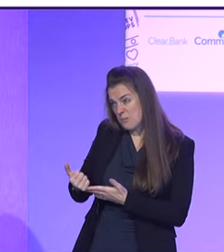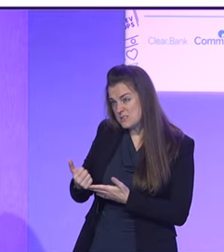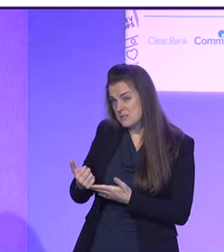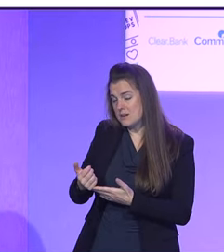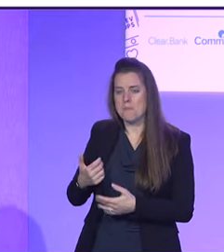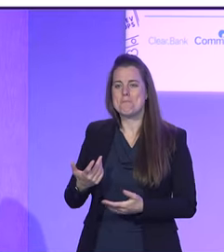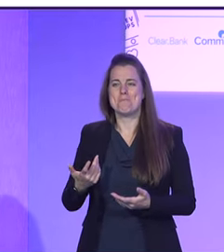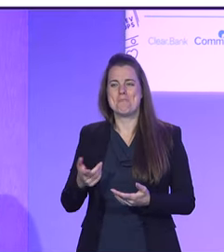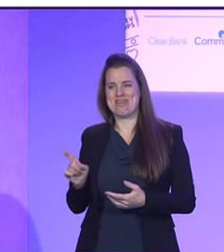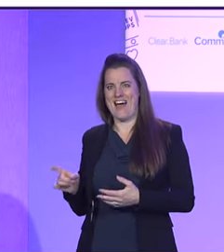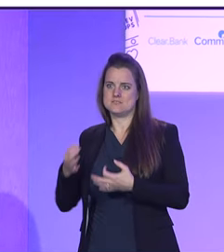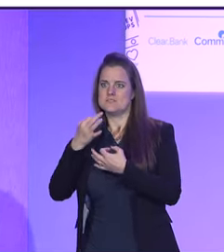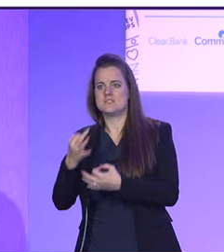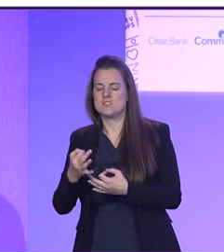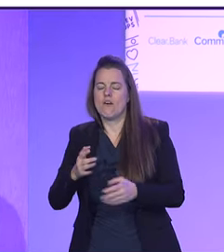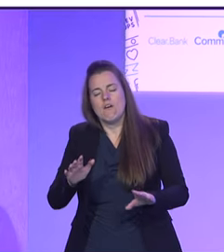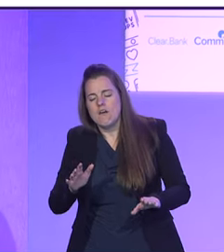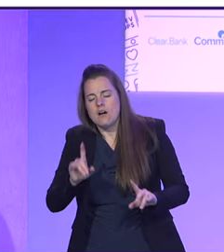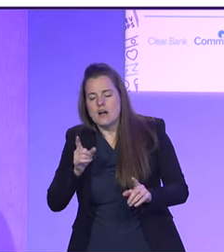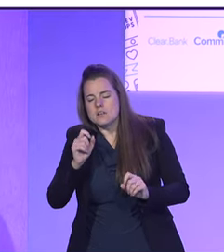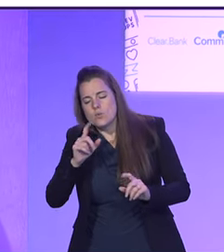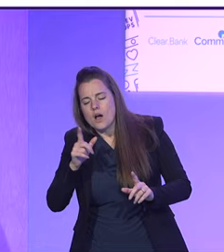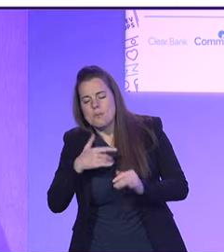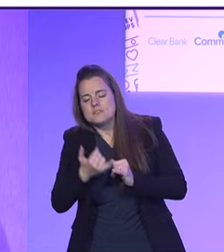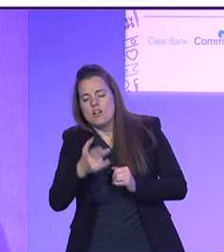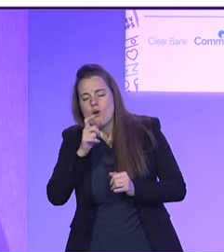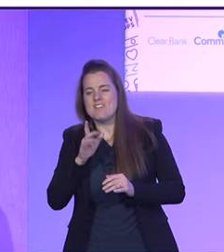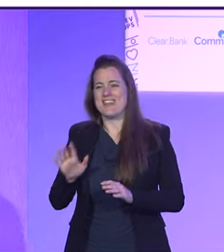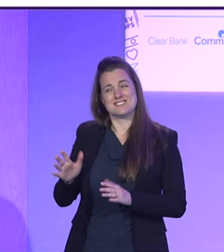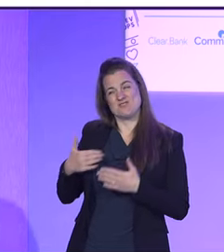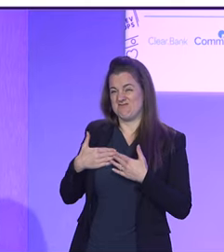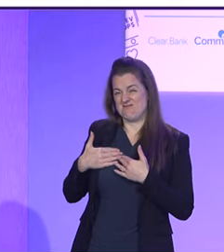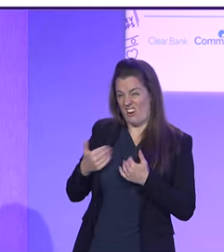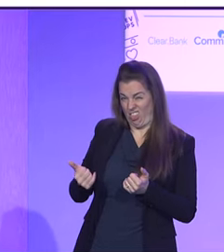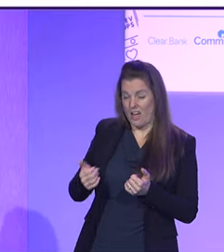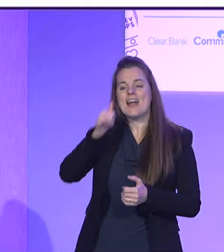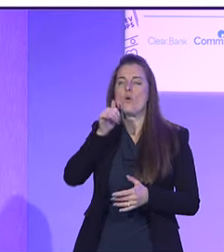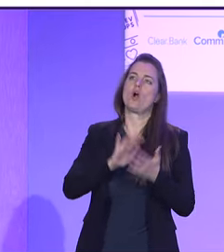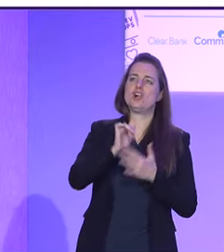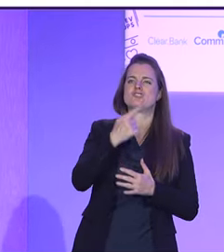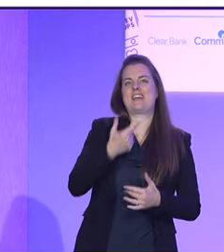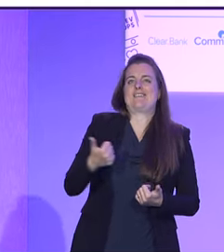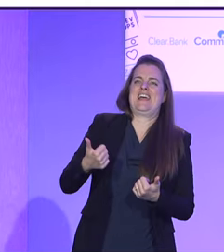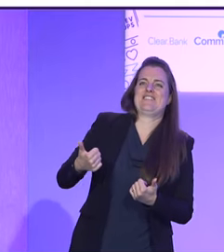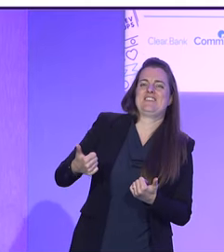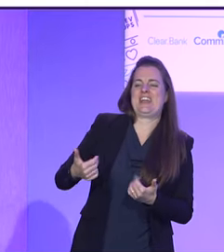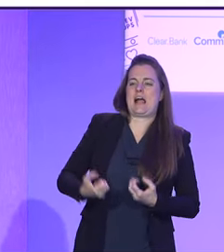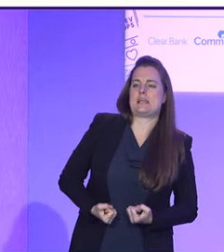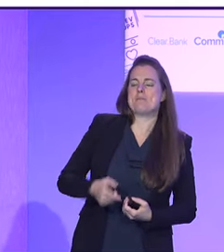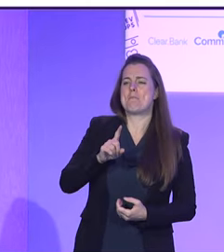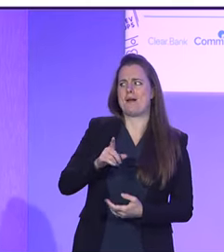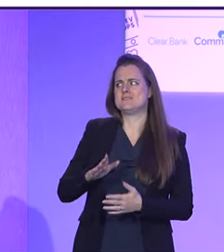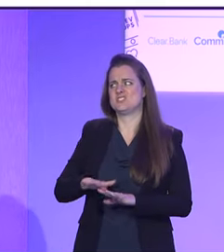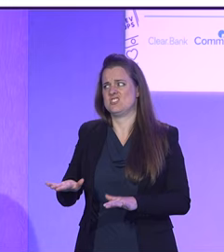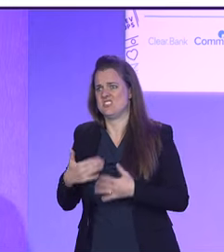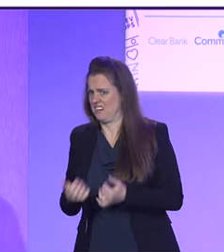You shouldn't, like, I know it's kind of like culturally accepted, but it's actually not super healthy for your body. And that's kind of like what happens in a